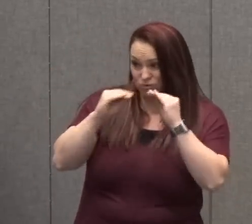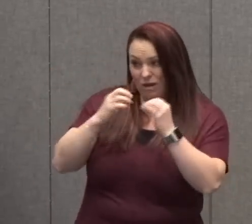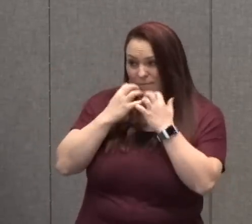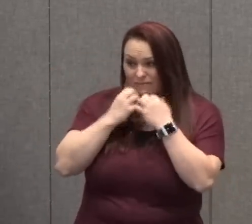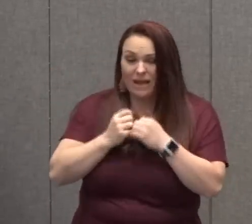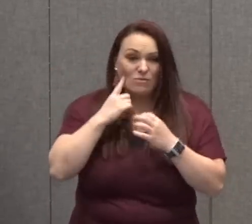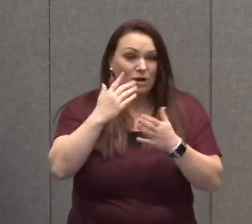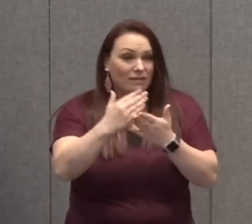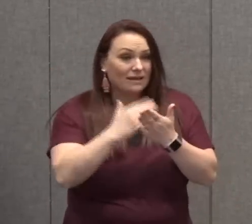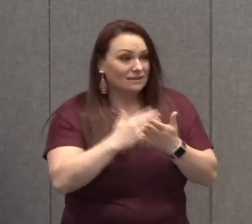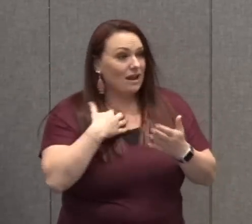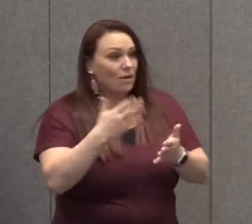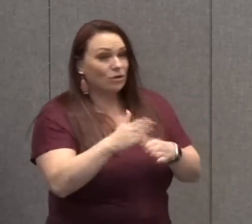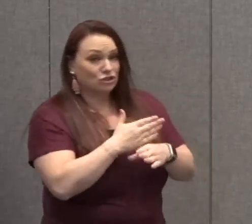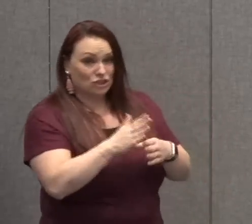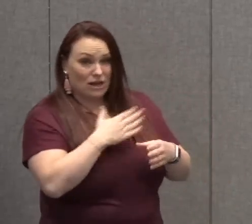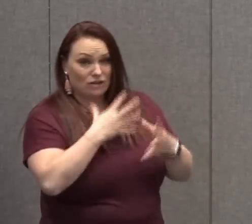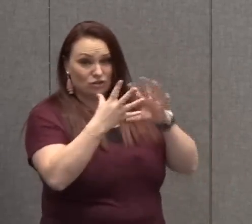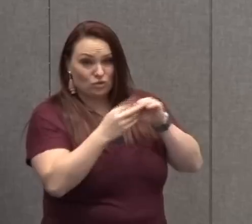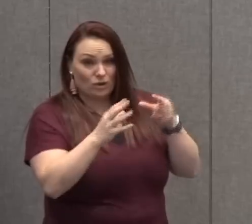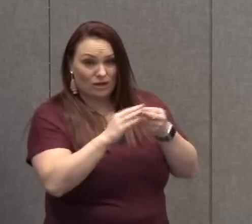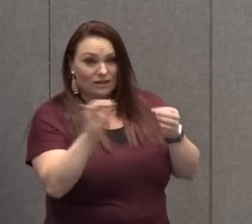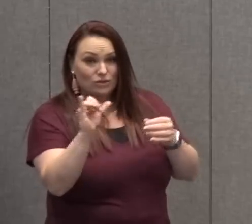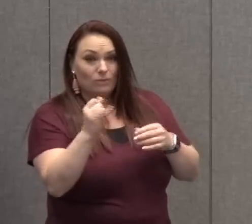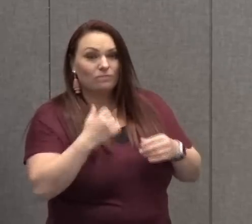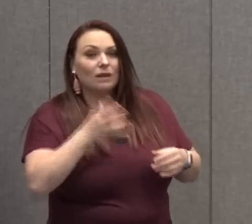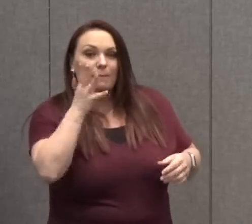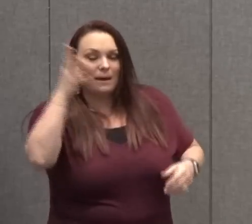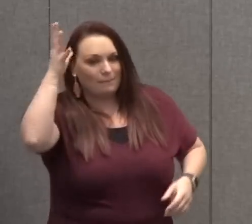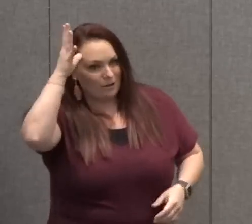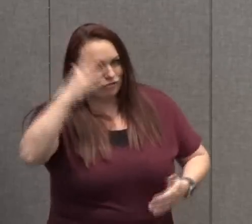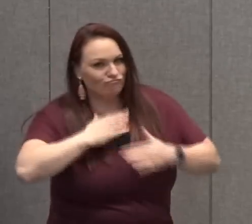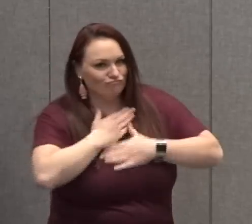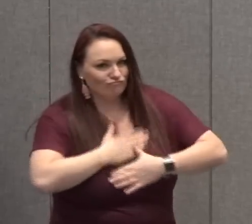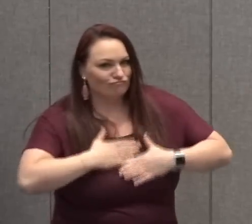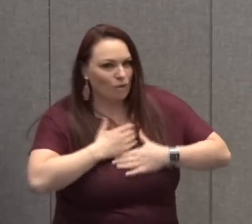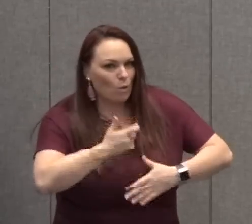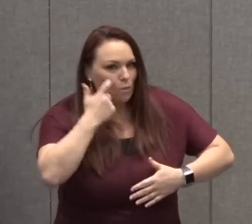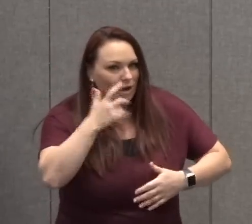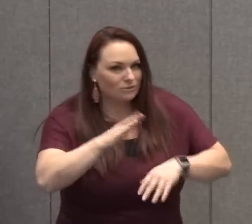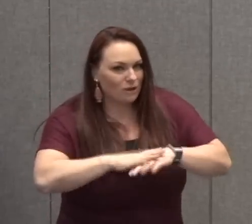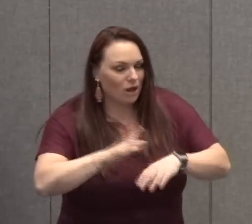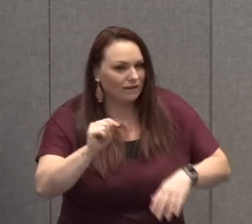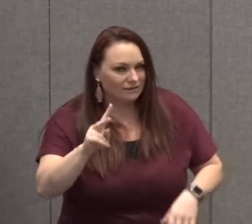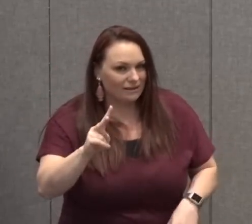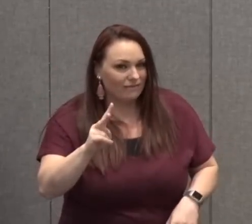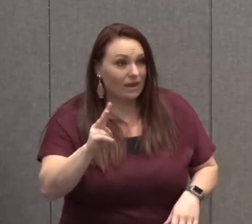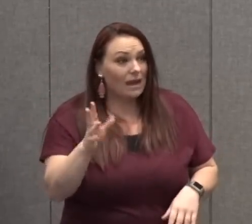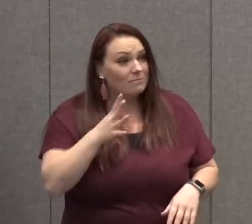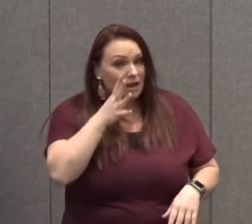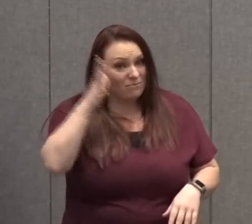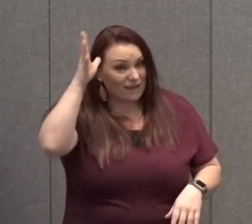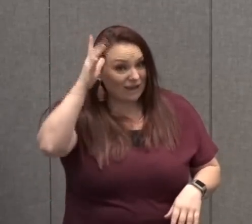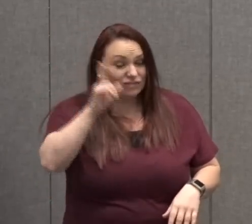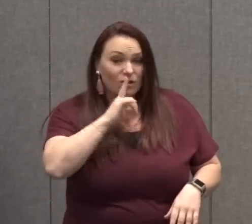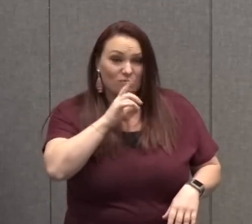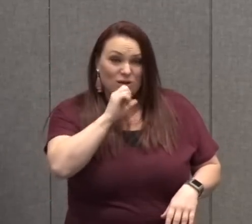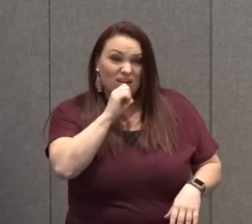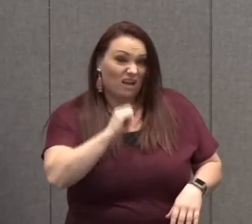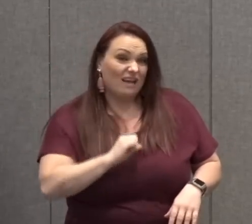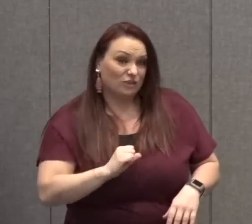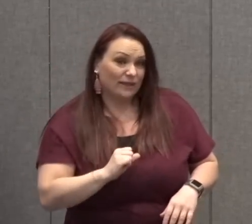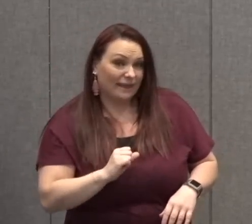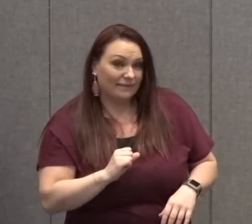share a story too? Sure, go ahead. So my parents like to watch me on TV, and my parents are quite elderly, and right